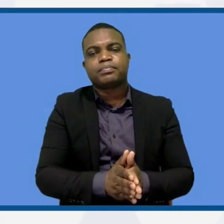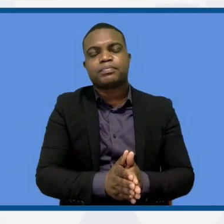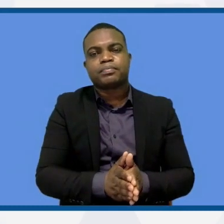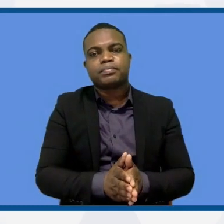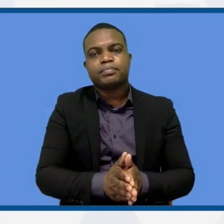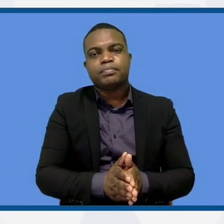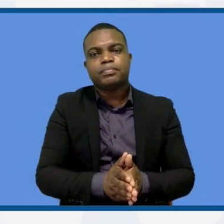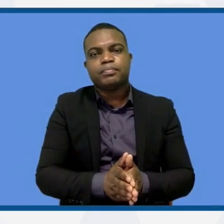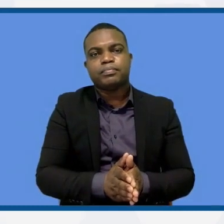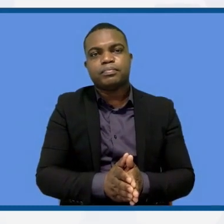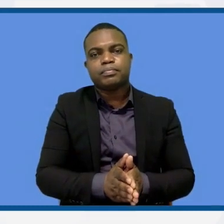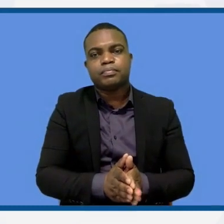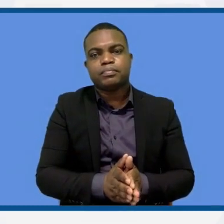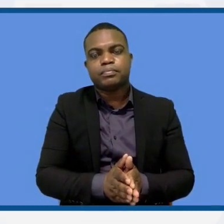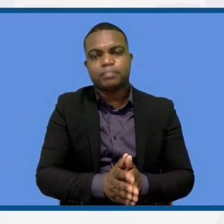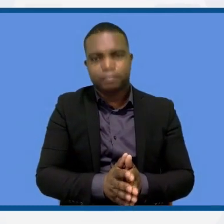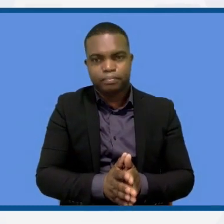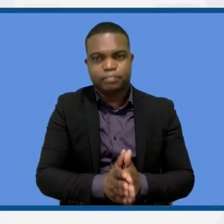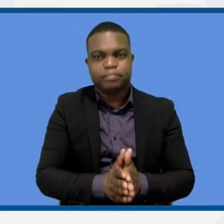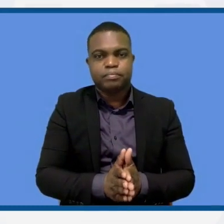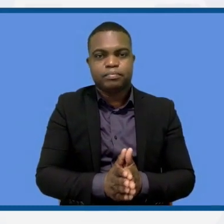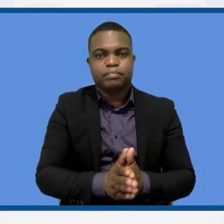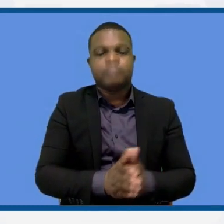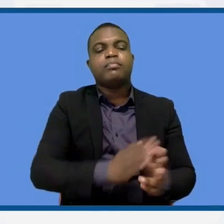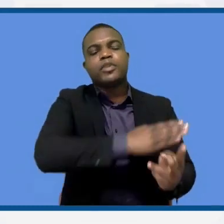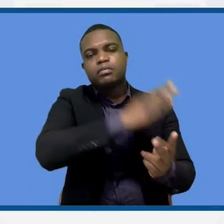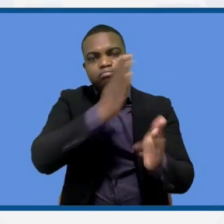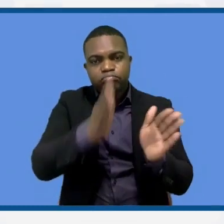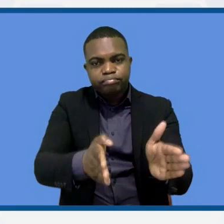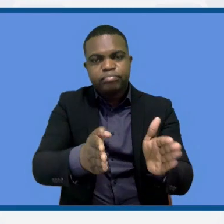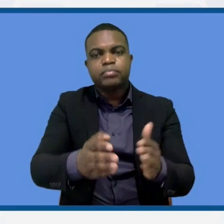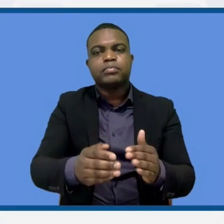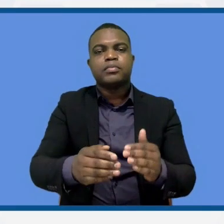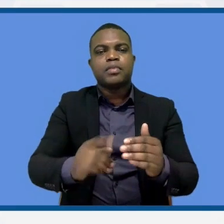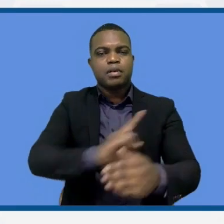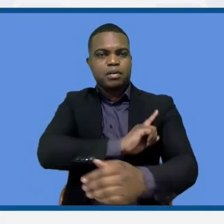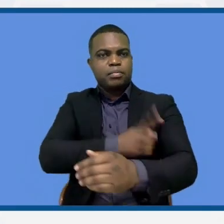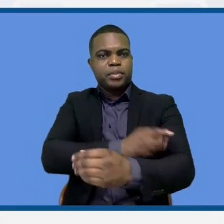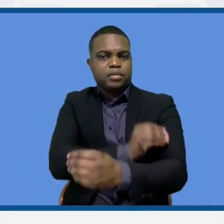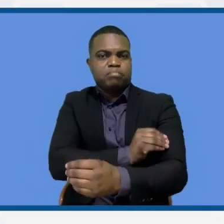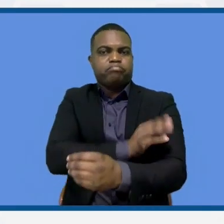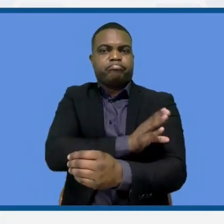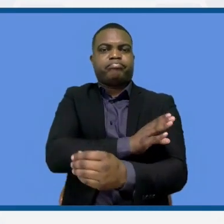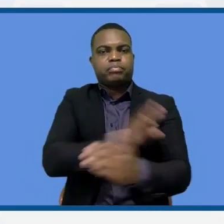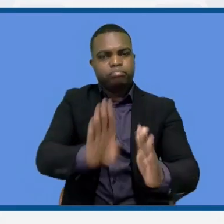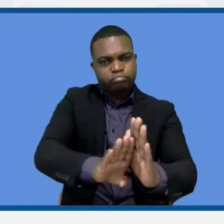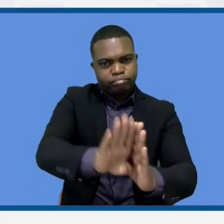then a gathering of data centered in people, promotion of a reform of institutional